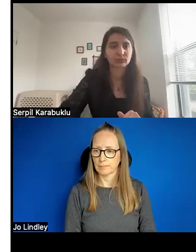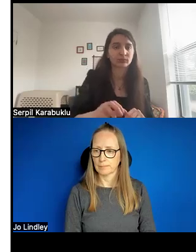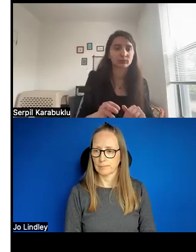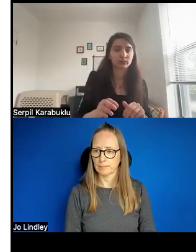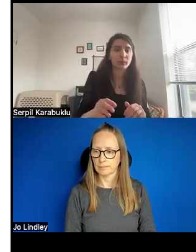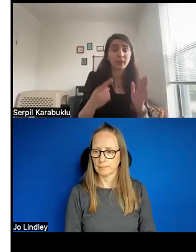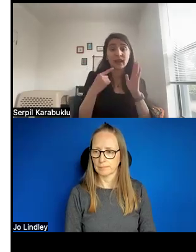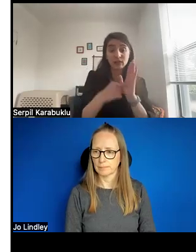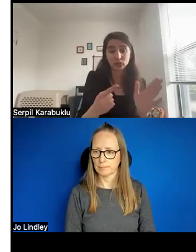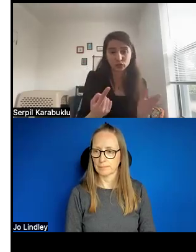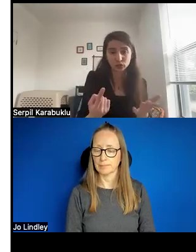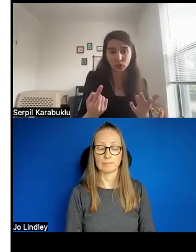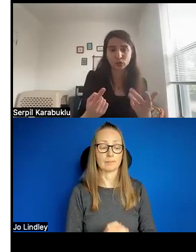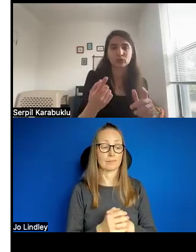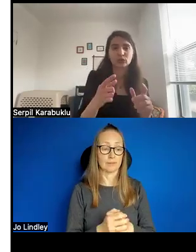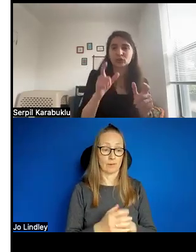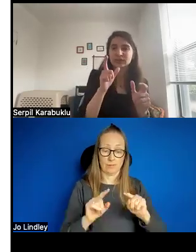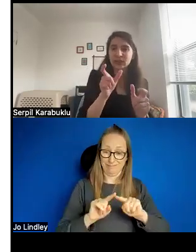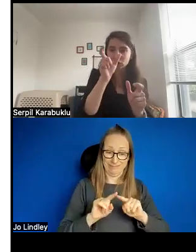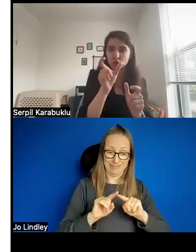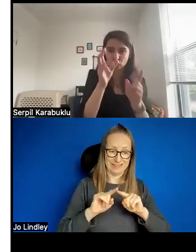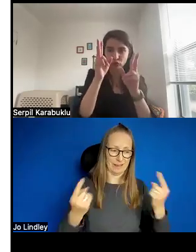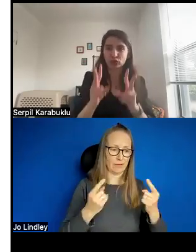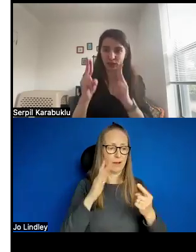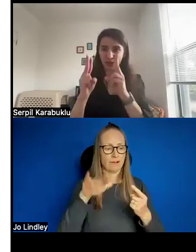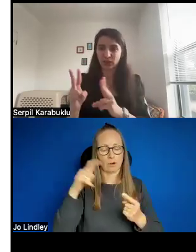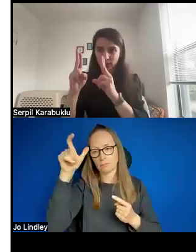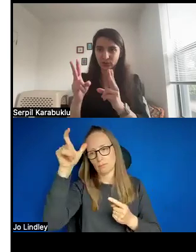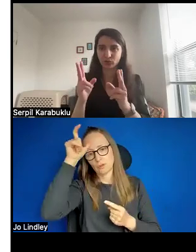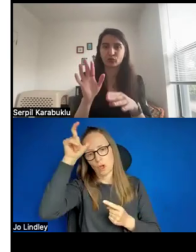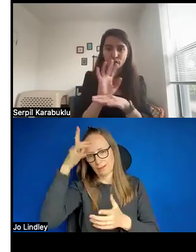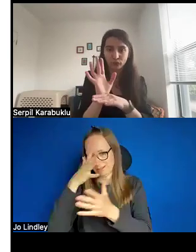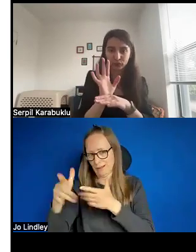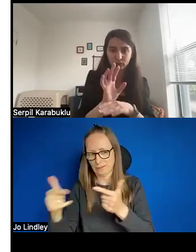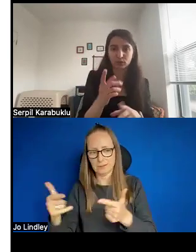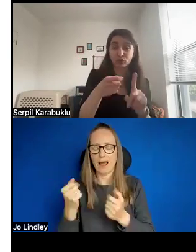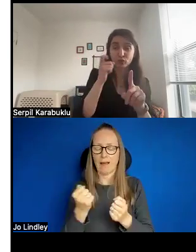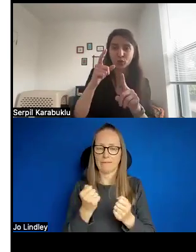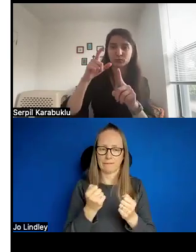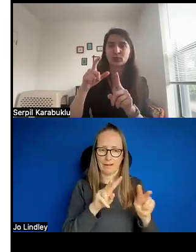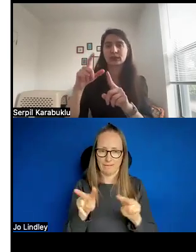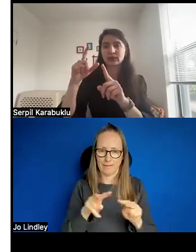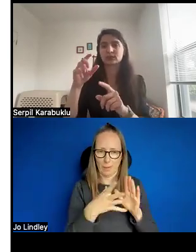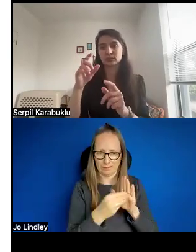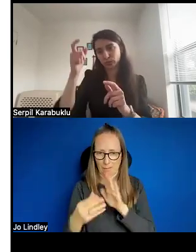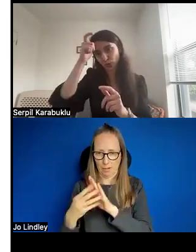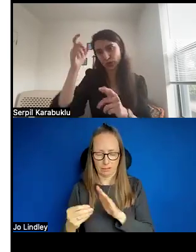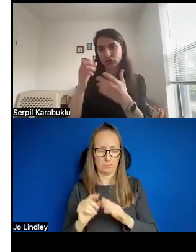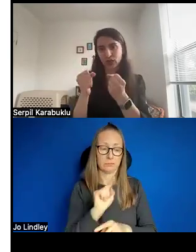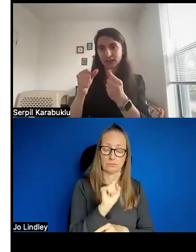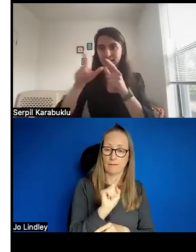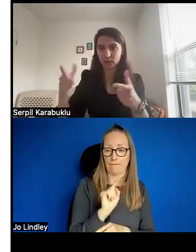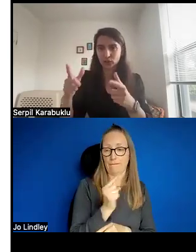So to show you this clear difference from the Turkish signers, now I have two videos. First one is